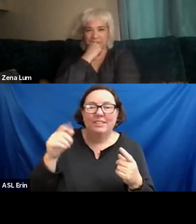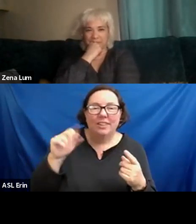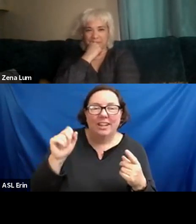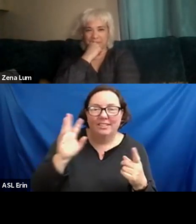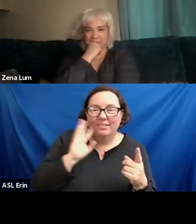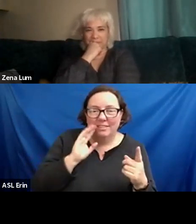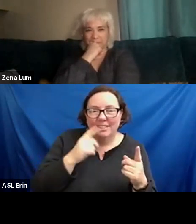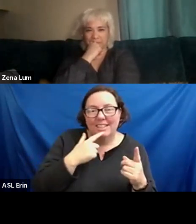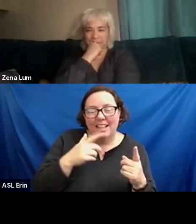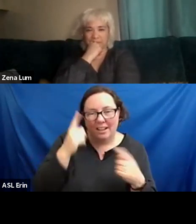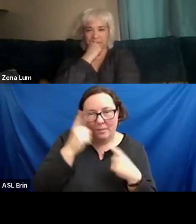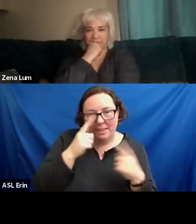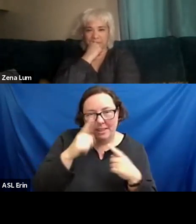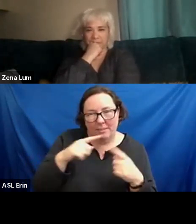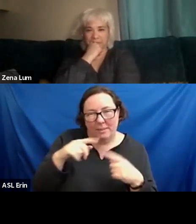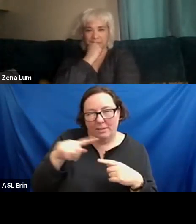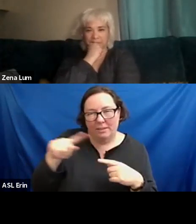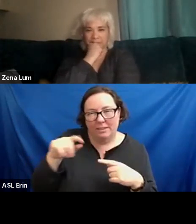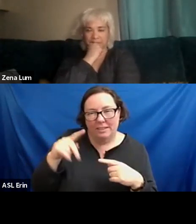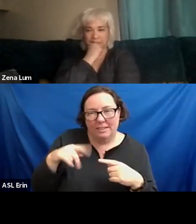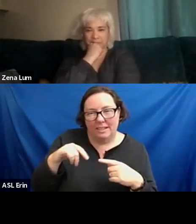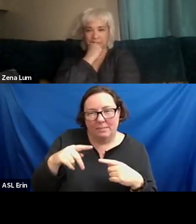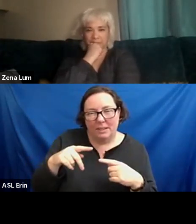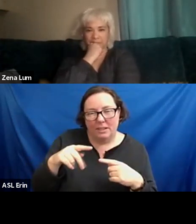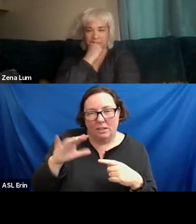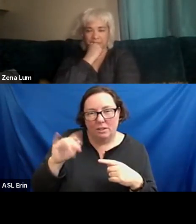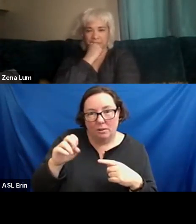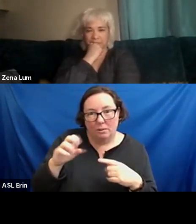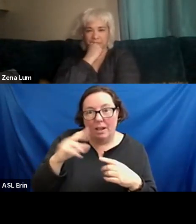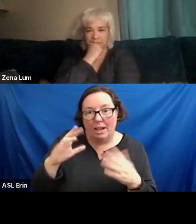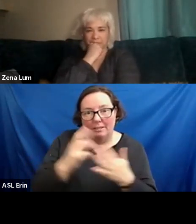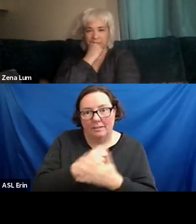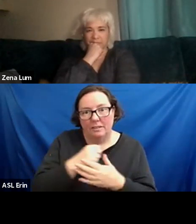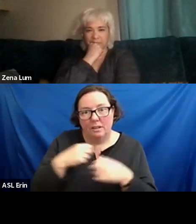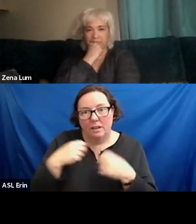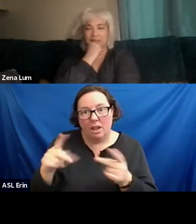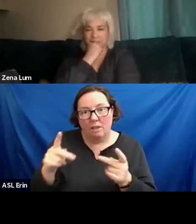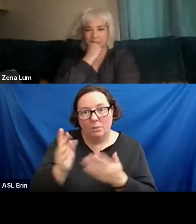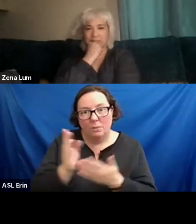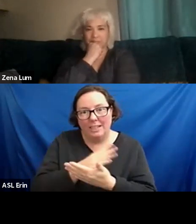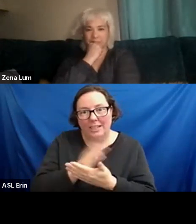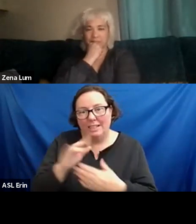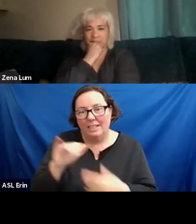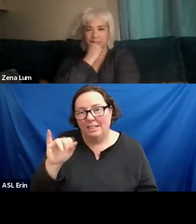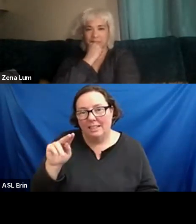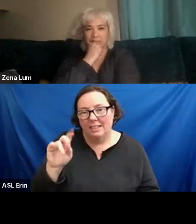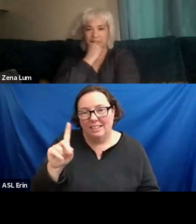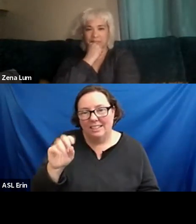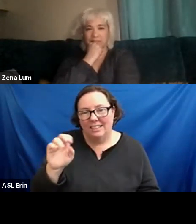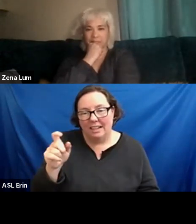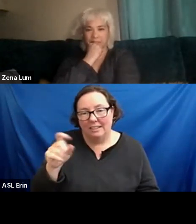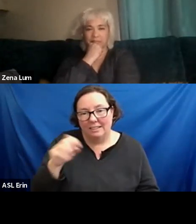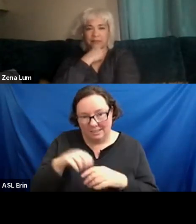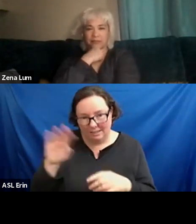thinking about the zip code piece, and I also know we have the opportunity index in Boston Public Schools that we use